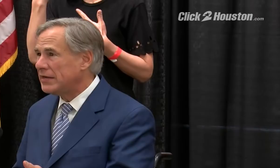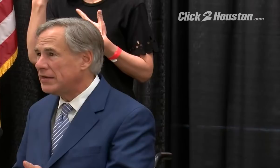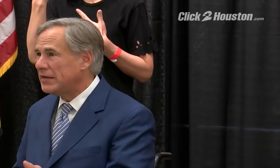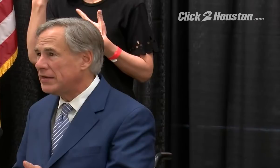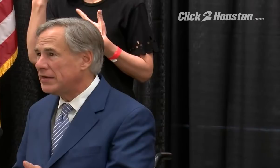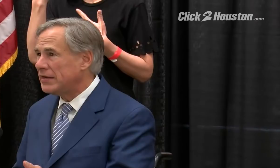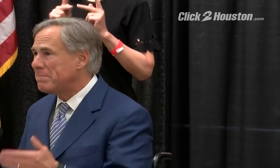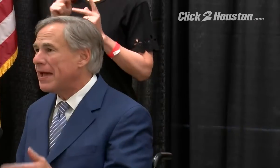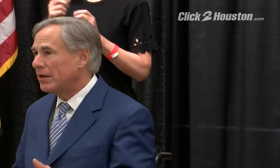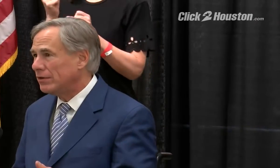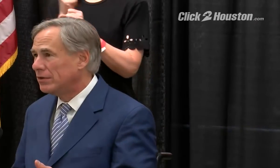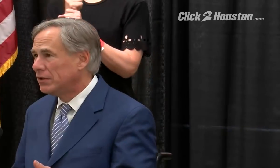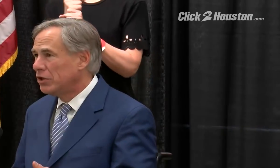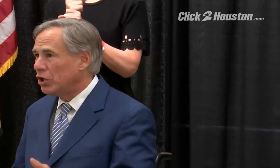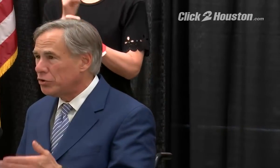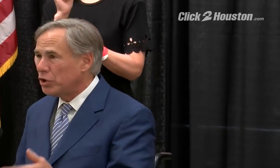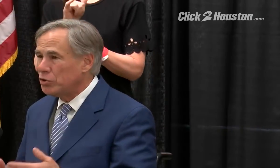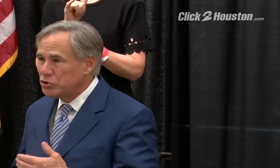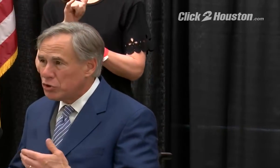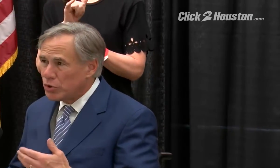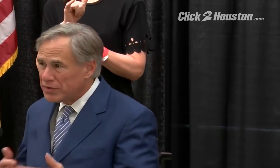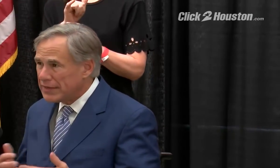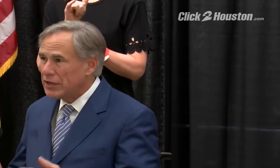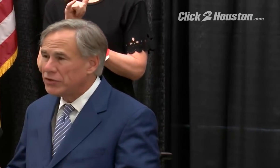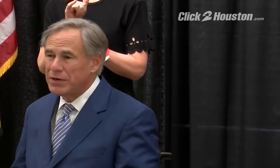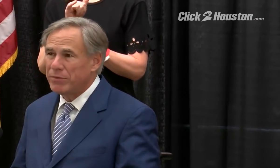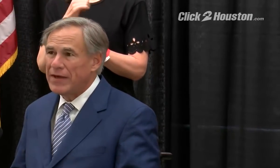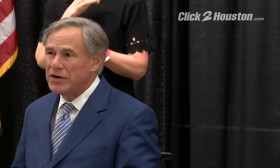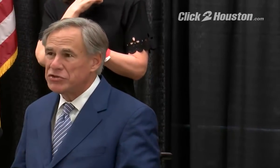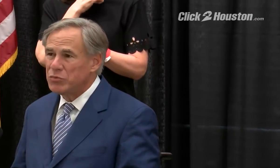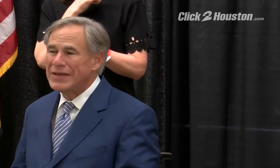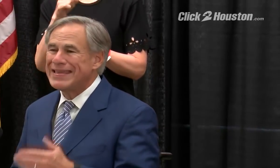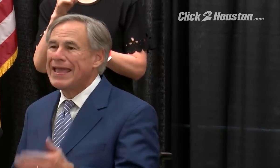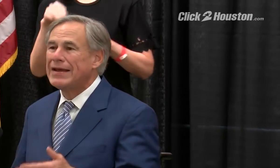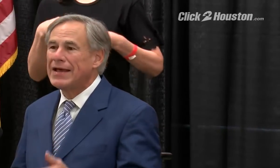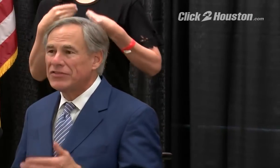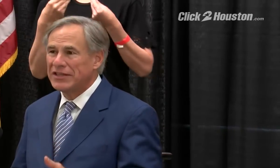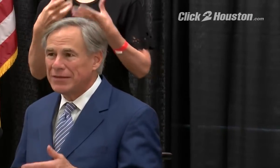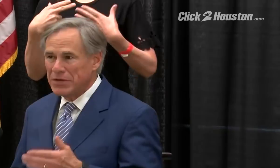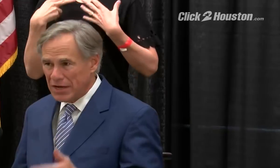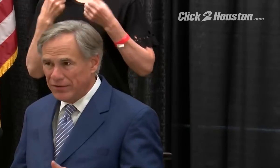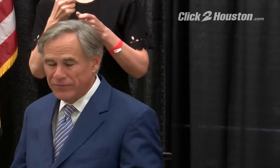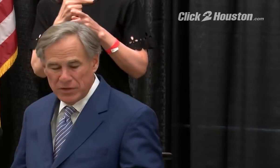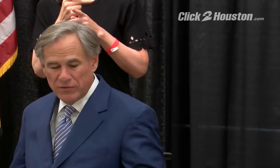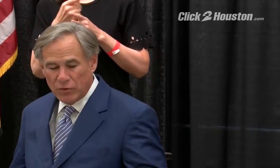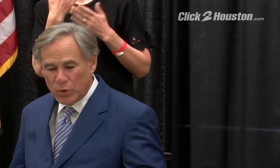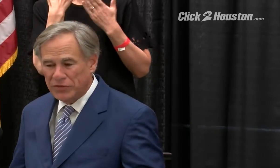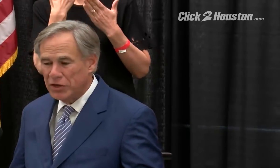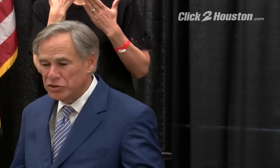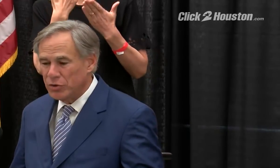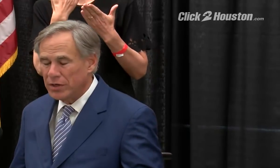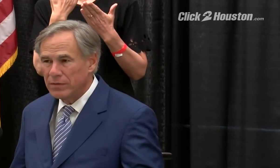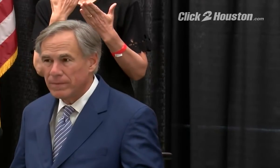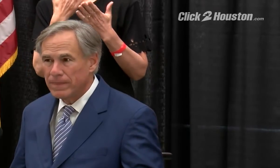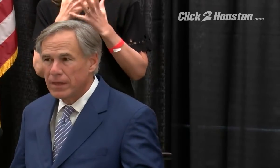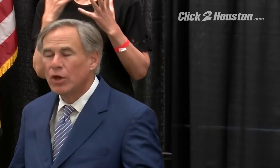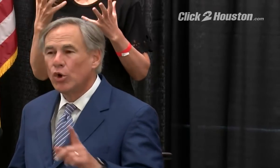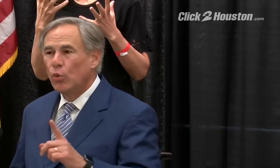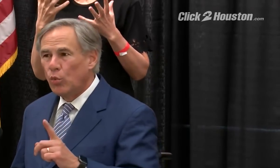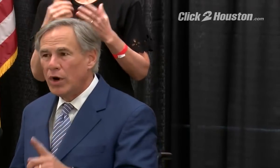line of fighting that battle are those who are the healthcare providers, and we cannot thank them enough for what they are